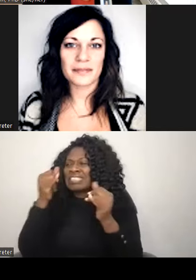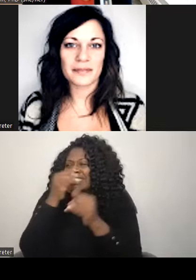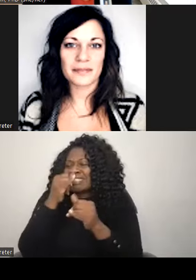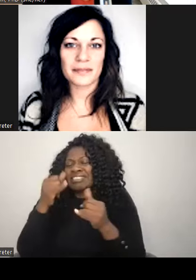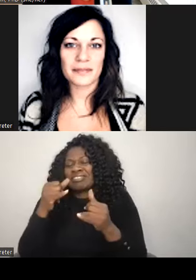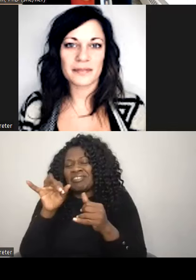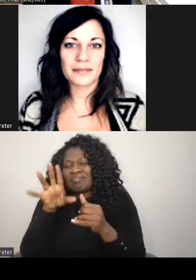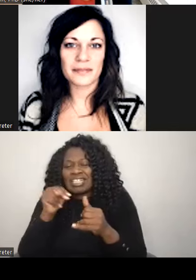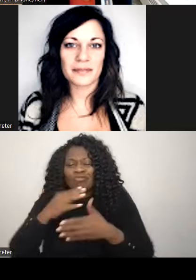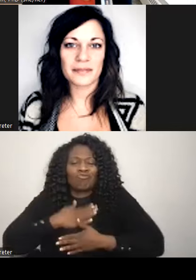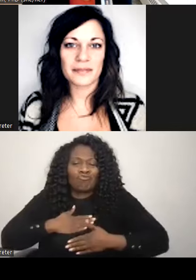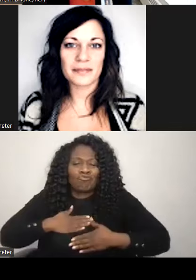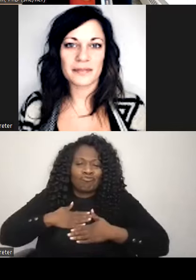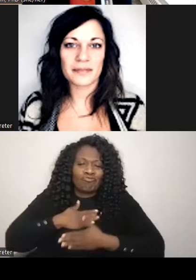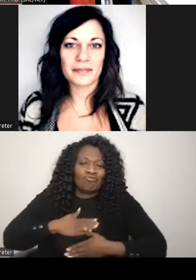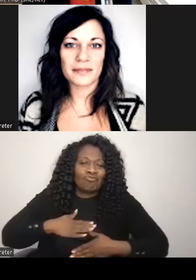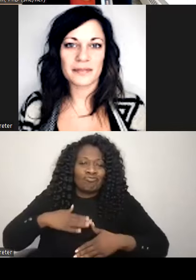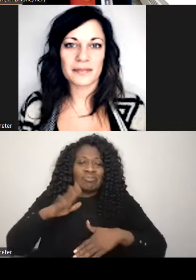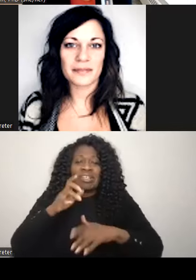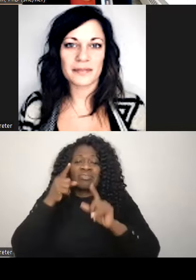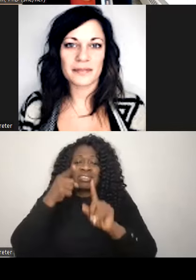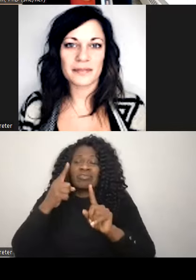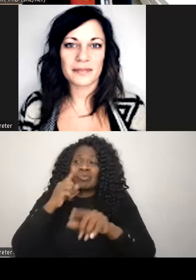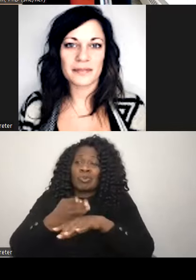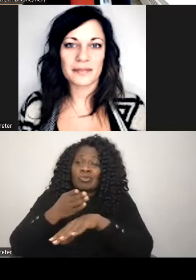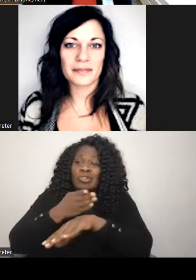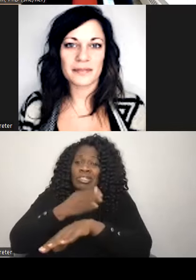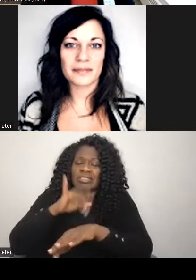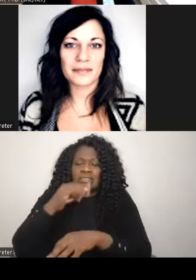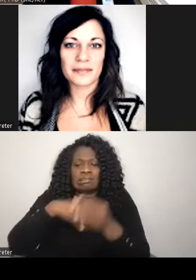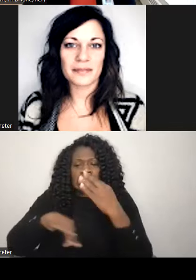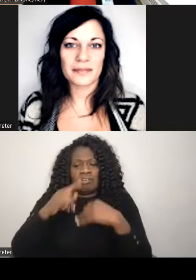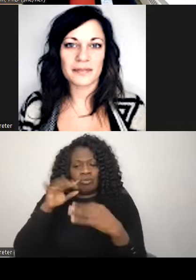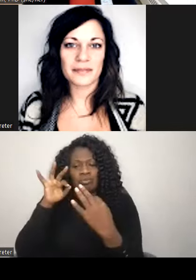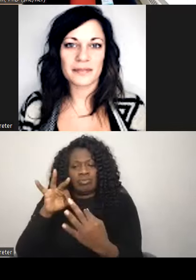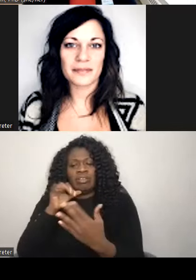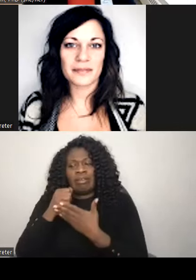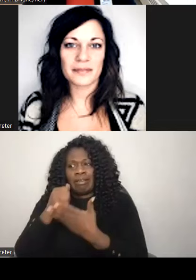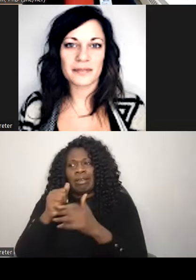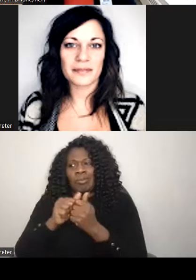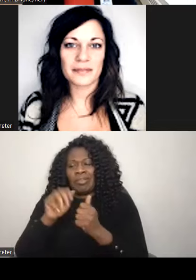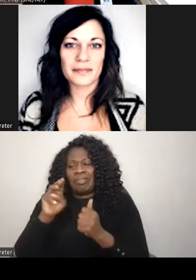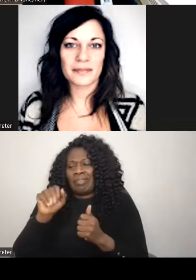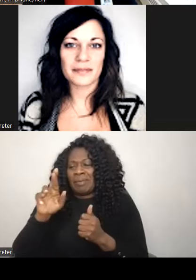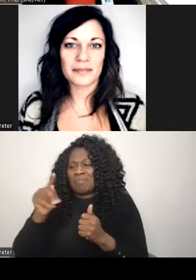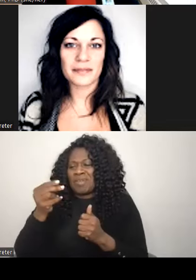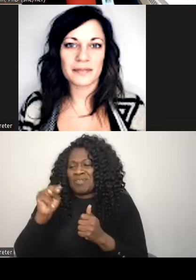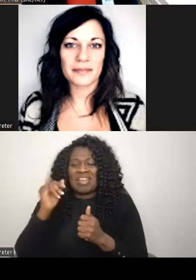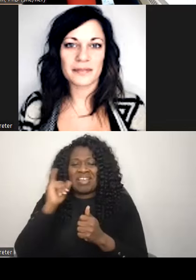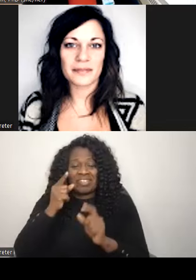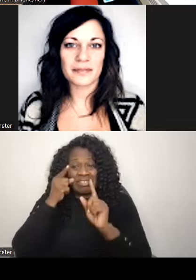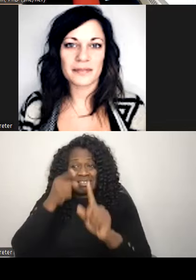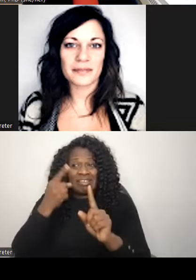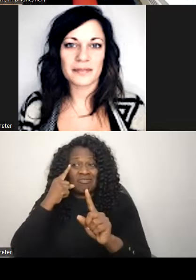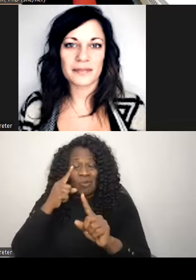fun and enjoyable. And aiming for progress rather than perfection. This really helps with the marathon. So if we aim for